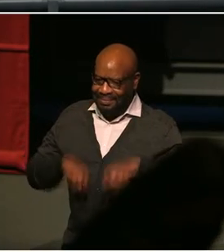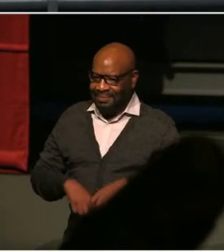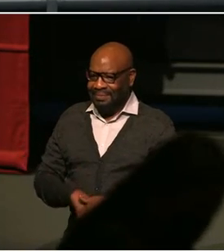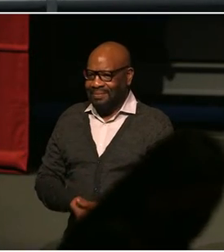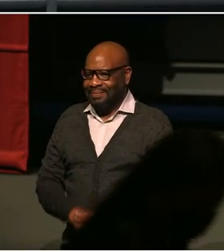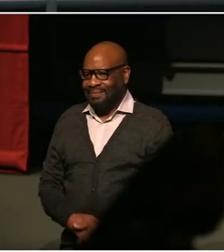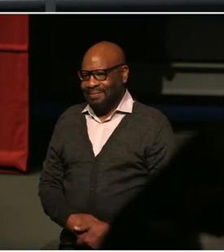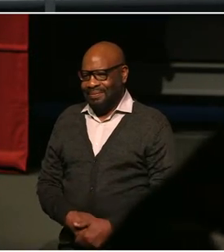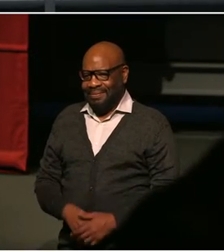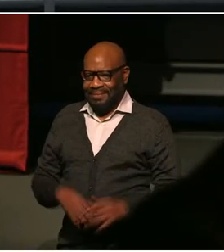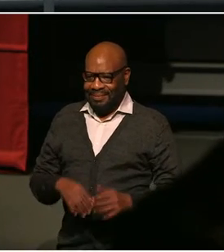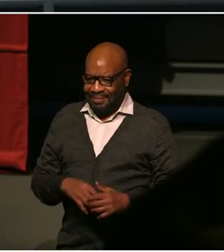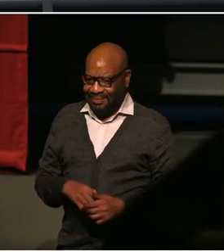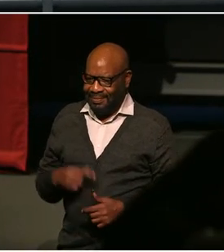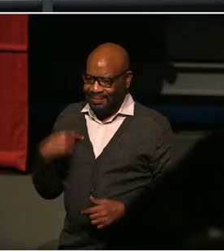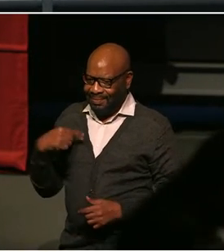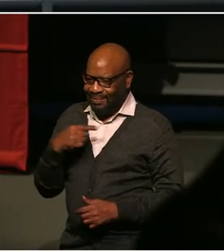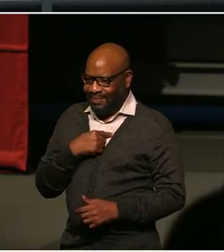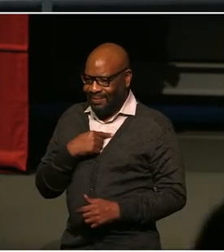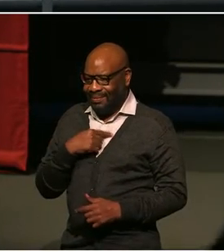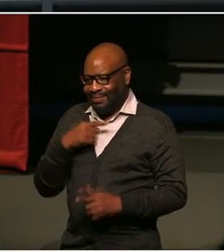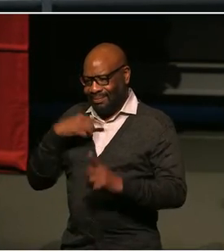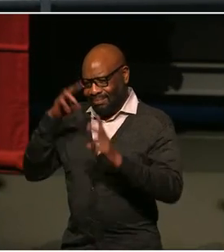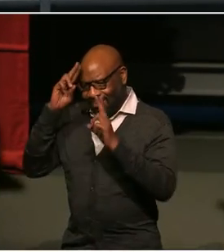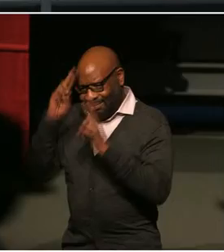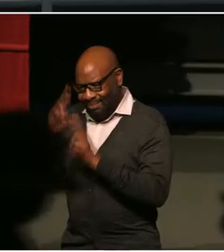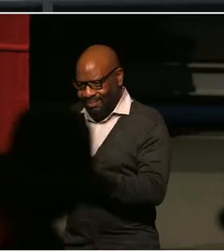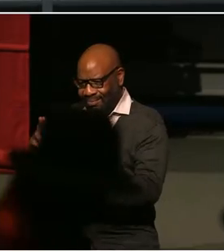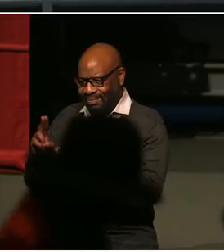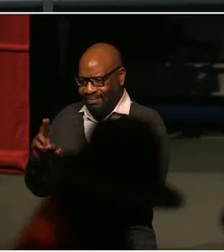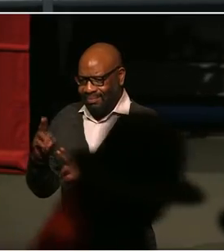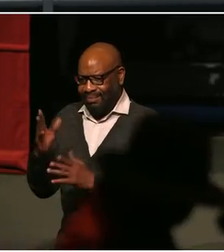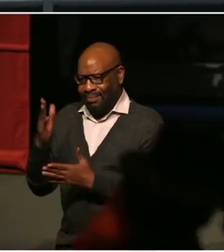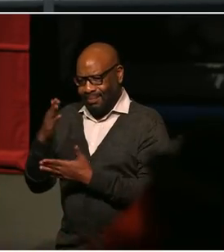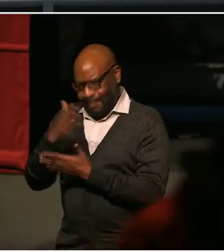We are very honored to be part of this with you.